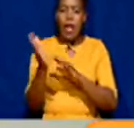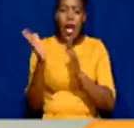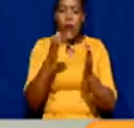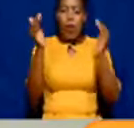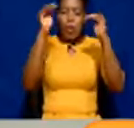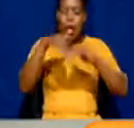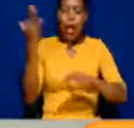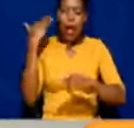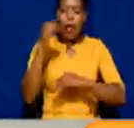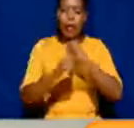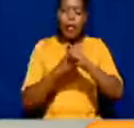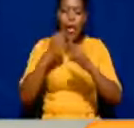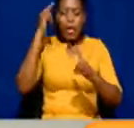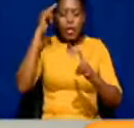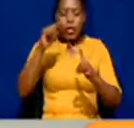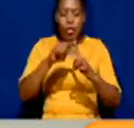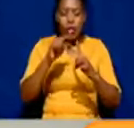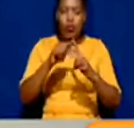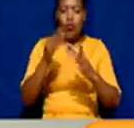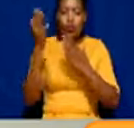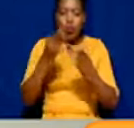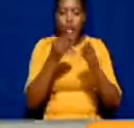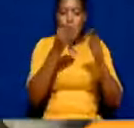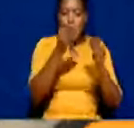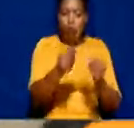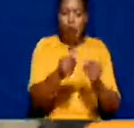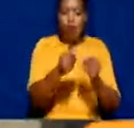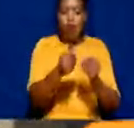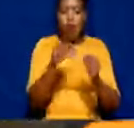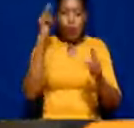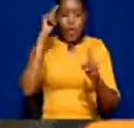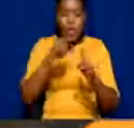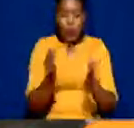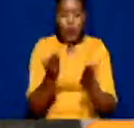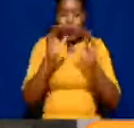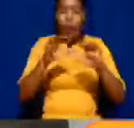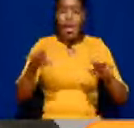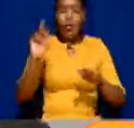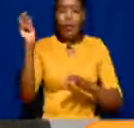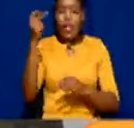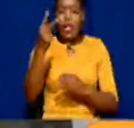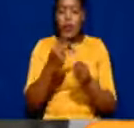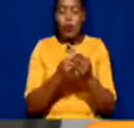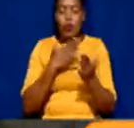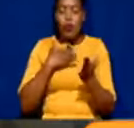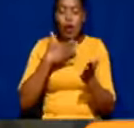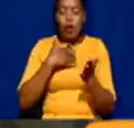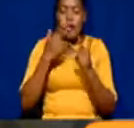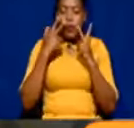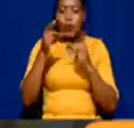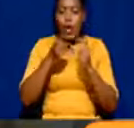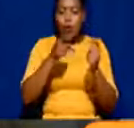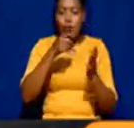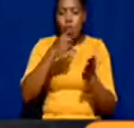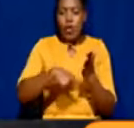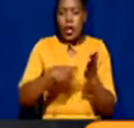is looking to provide key mobility solutions tailored for the Kenyan market. The partnership will also see charging stations put up outside